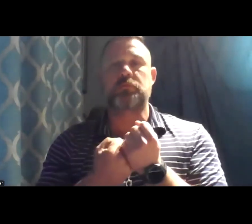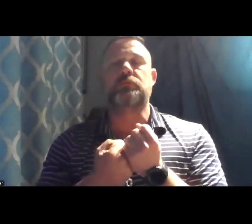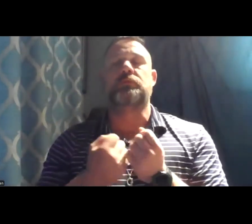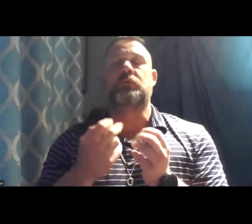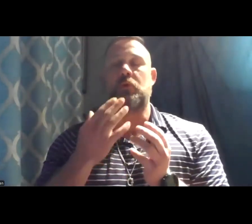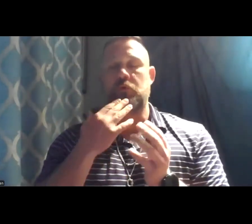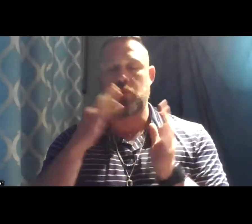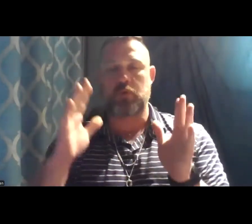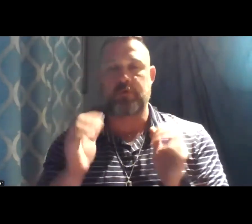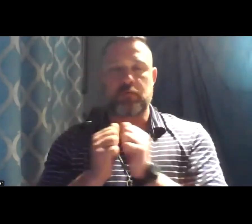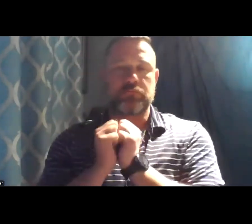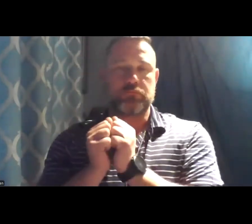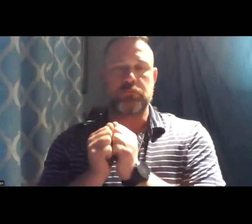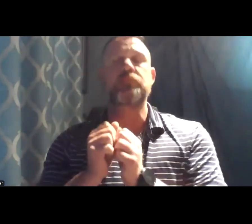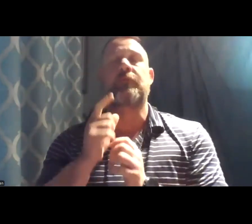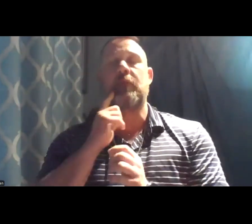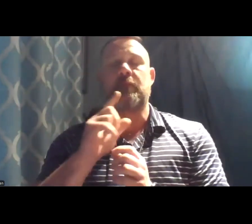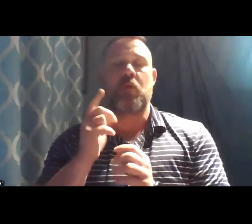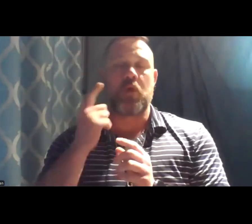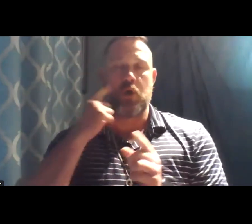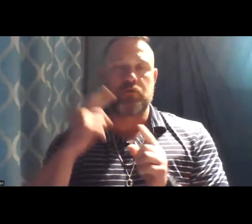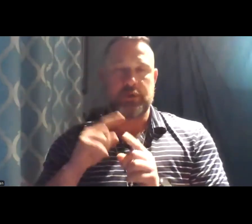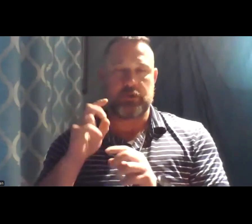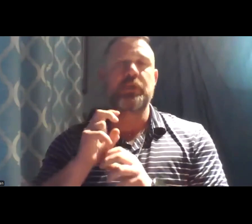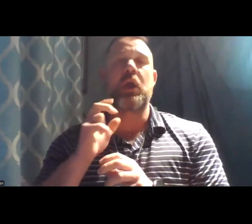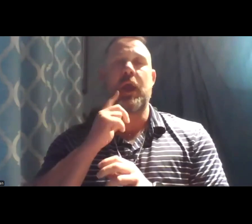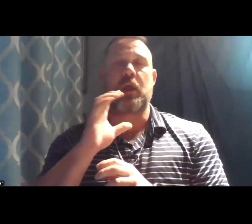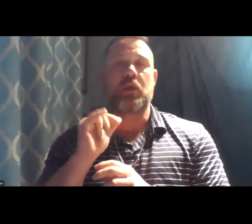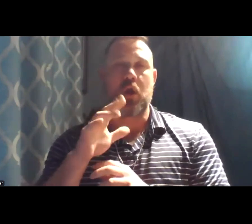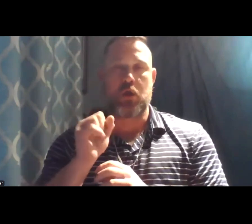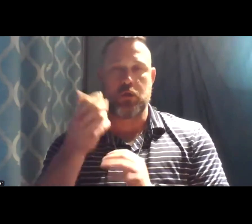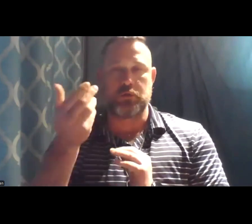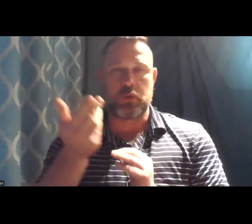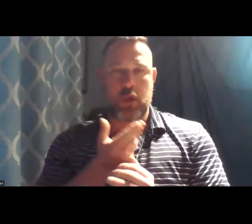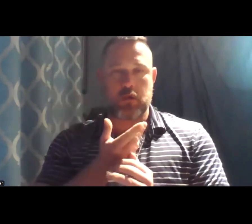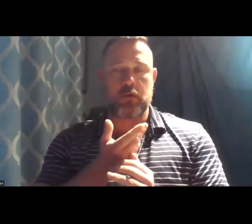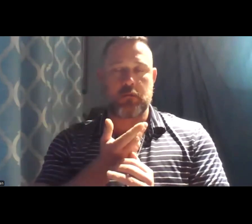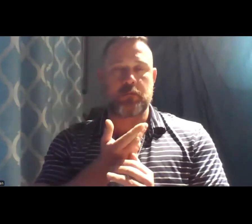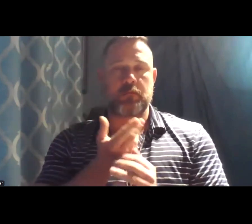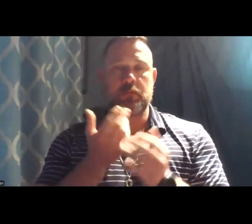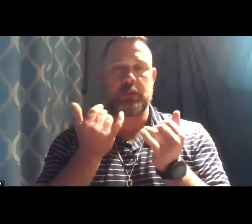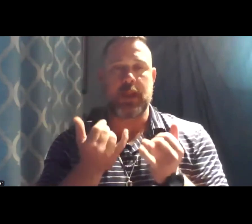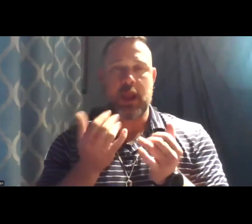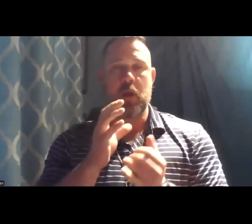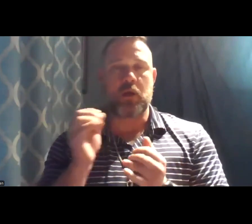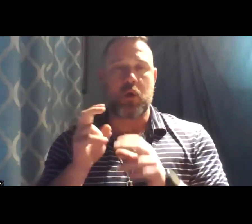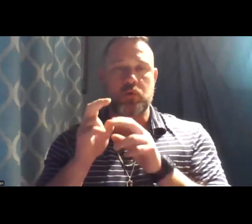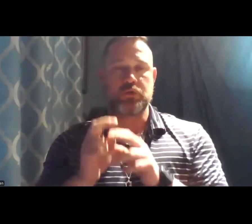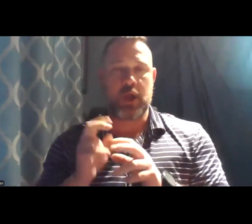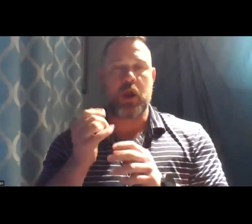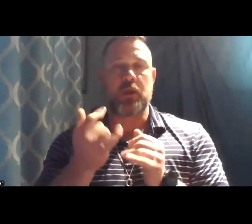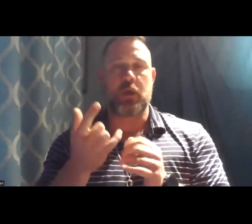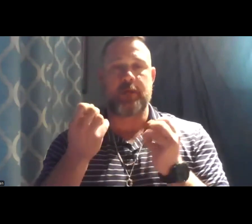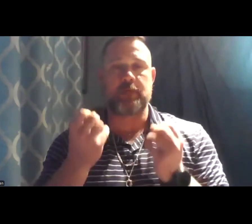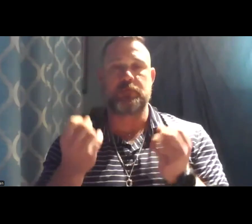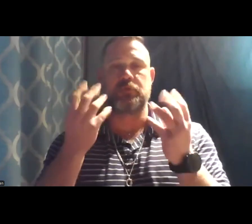continuity, Wynn. Thank you so much for agreeing to chair. And Carlos, we welcome you now as co-chair, and you have so